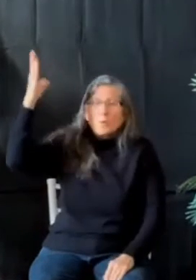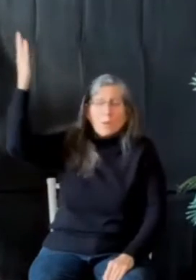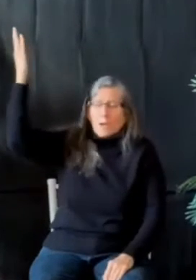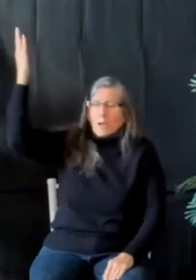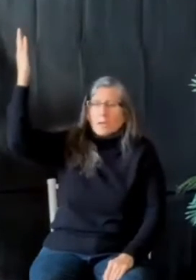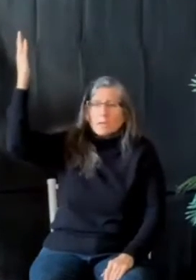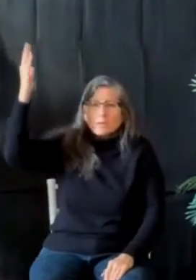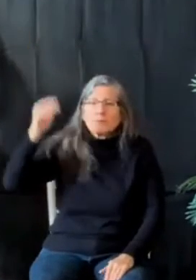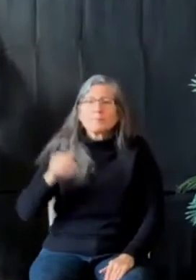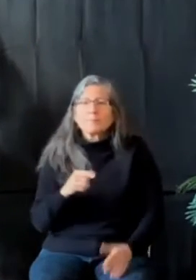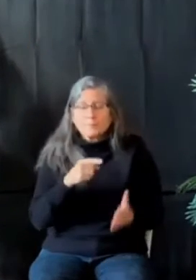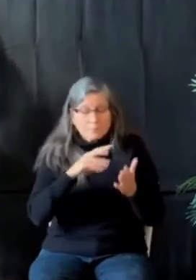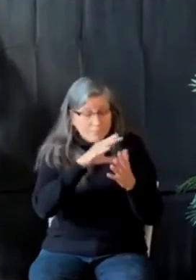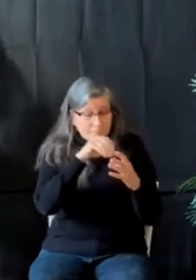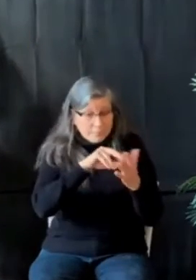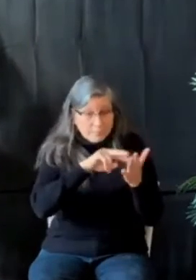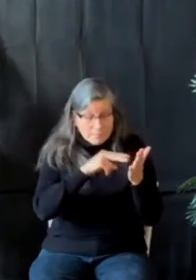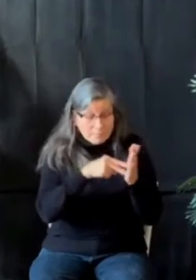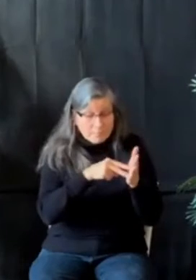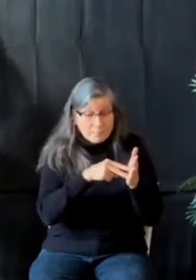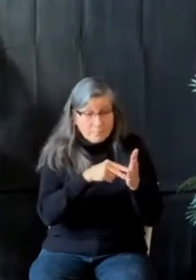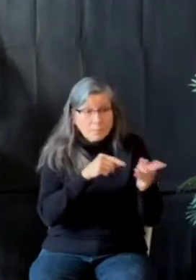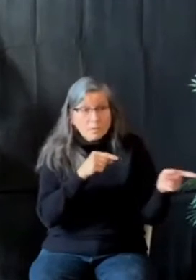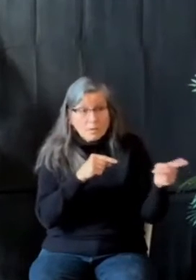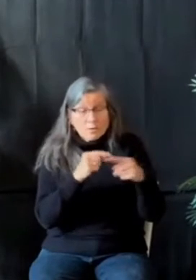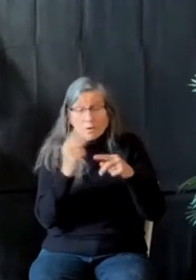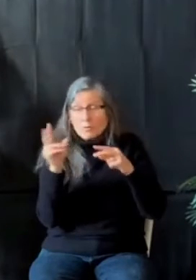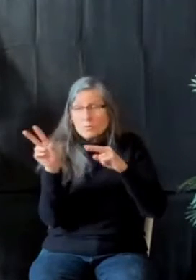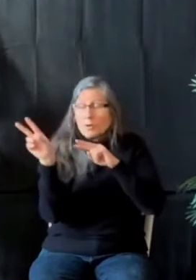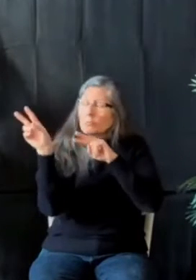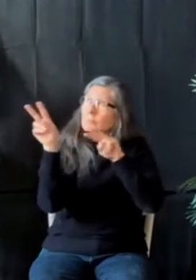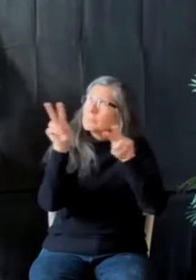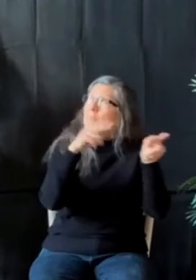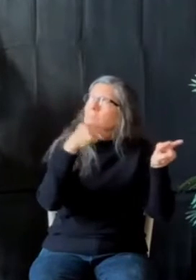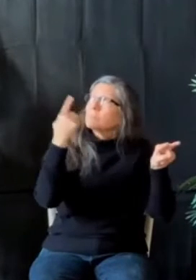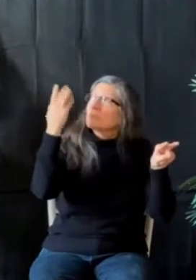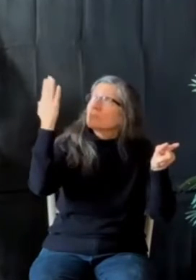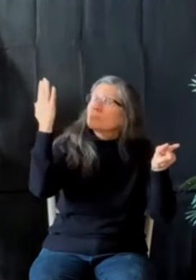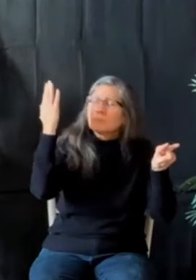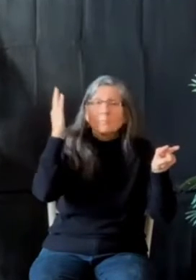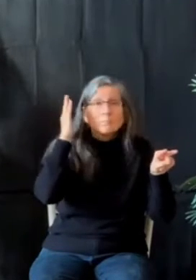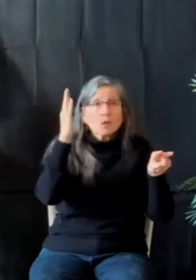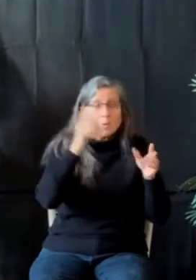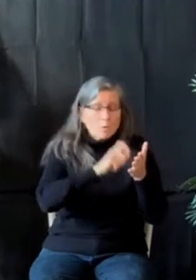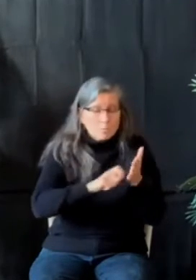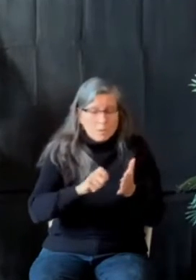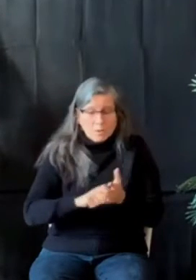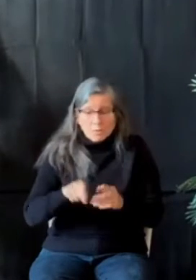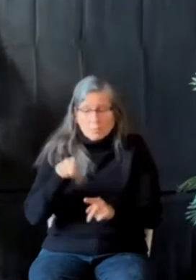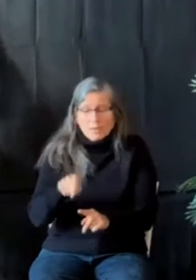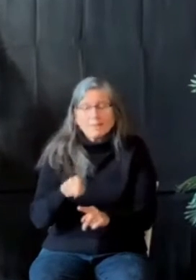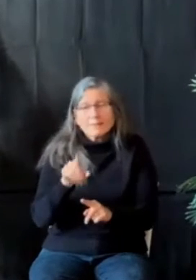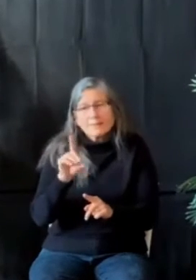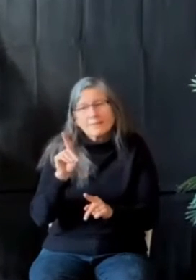And in that context, this says this, those who turn away from you will be written in